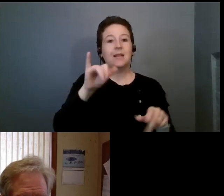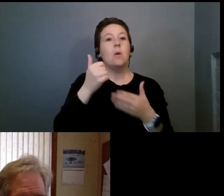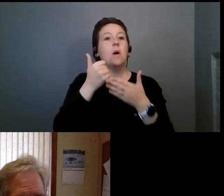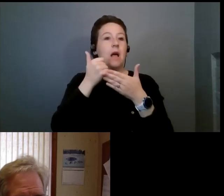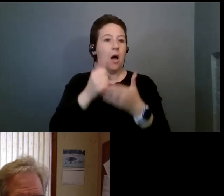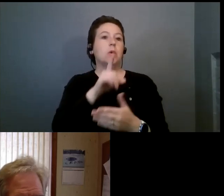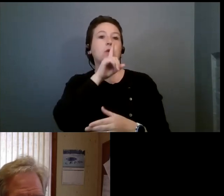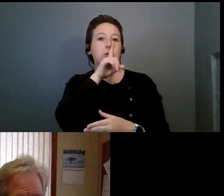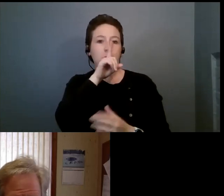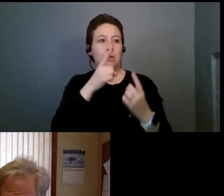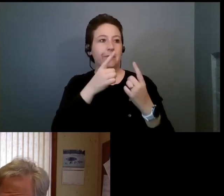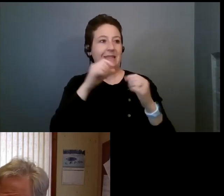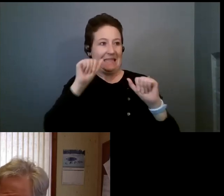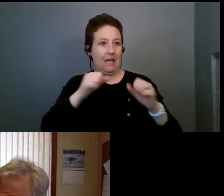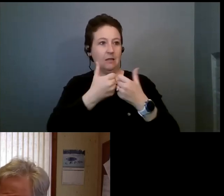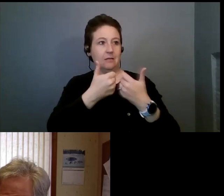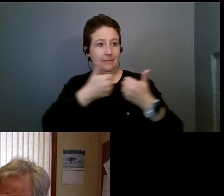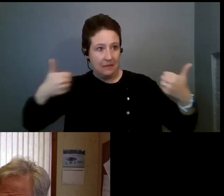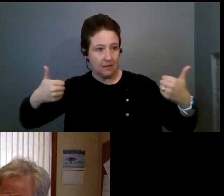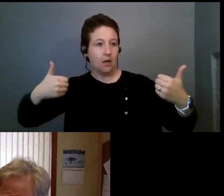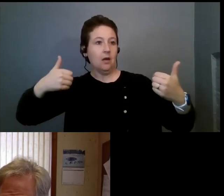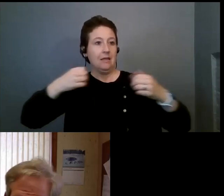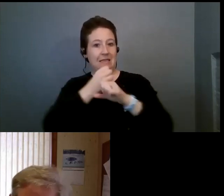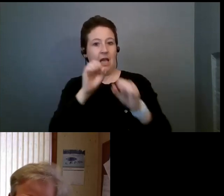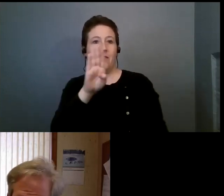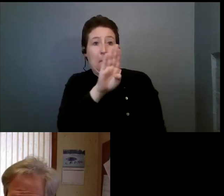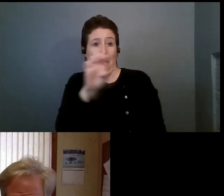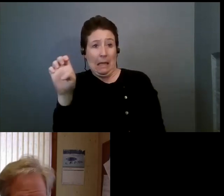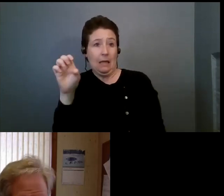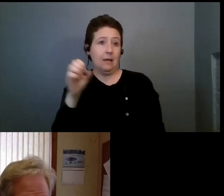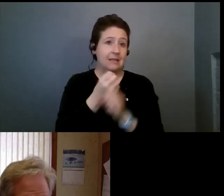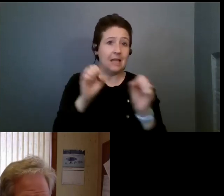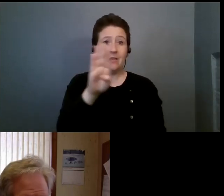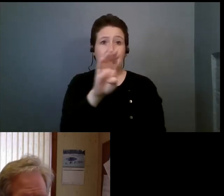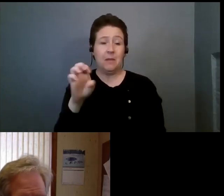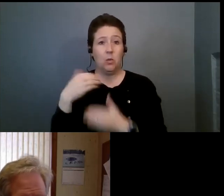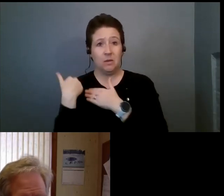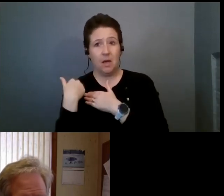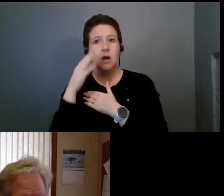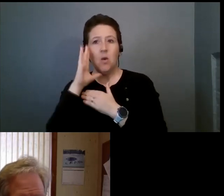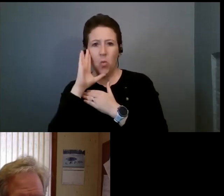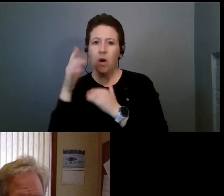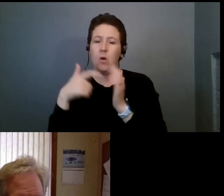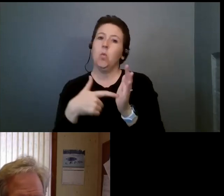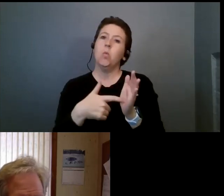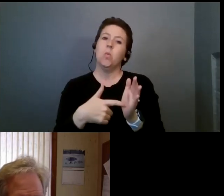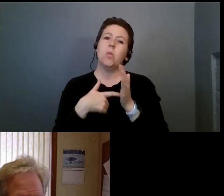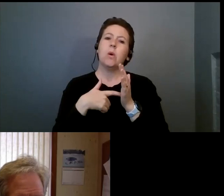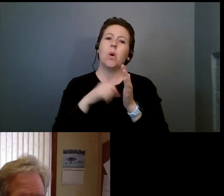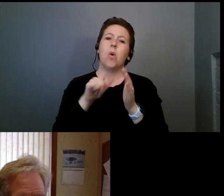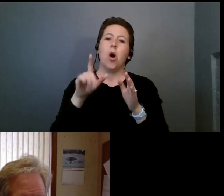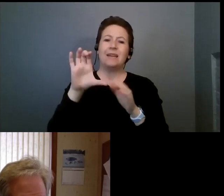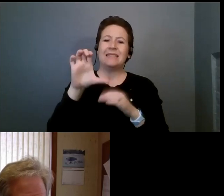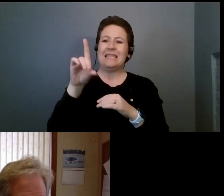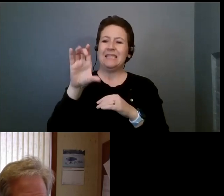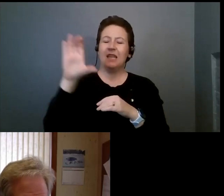order to stay safe. And the Be Safe, Be Responsible pledge will require all the behaviors that the